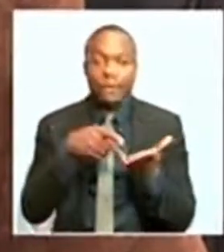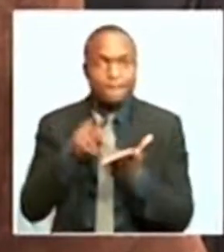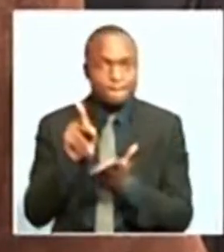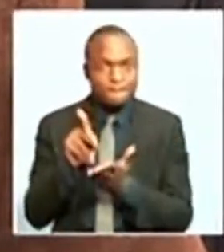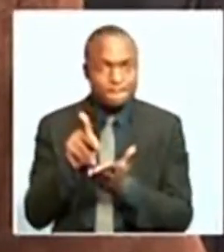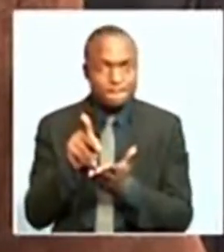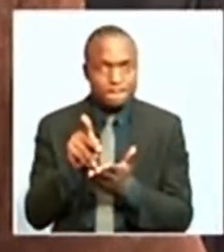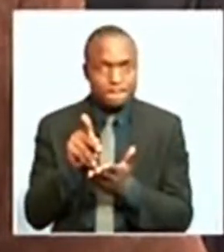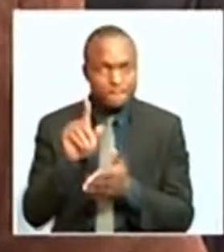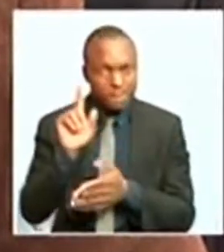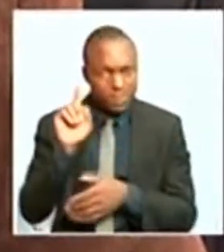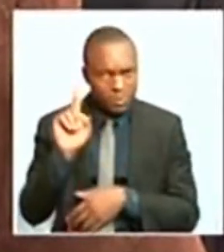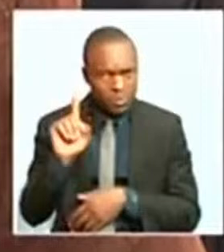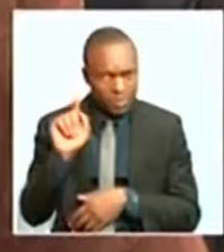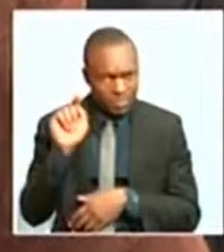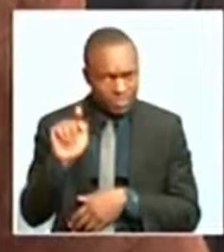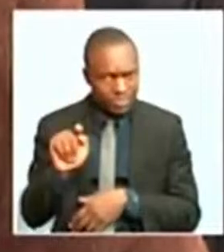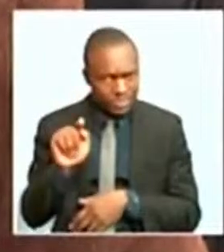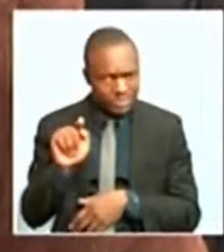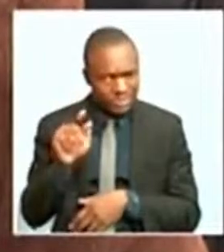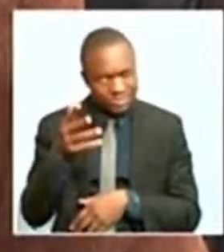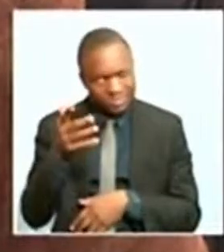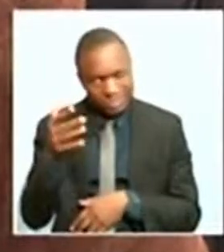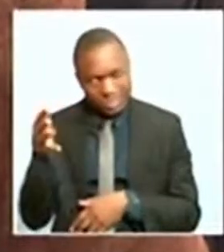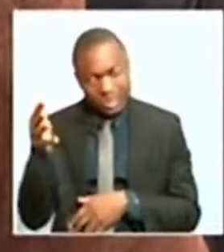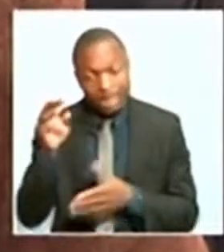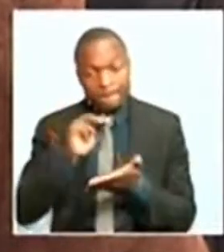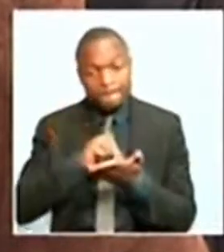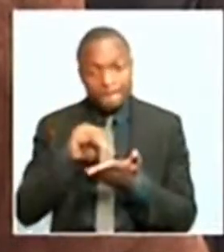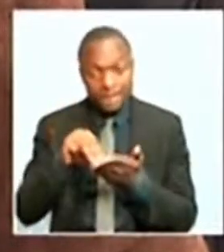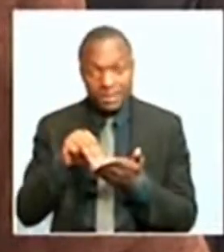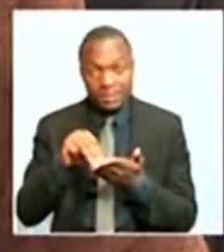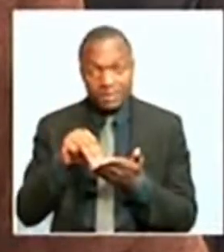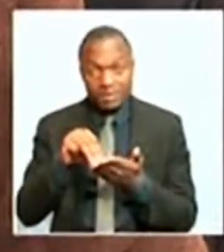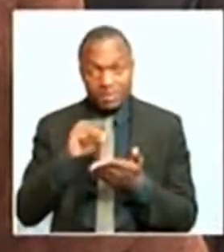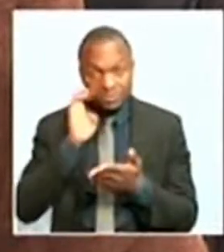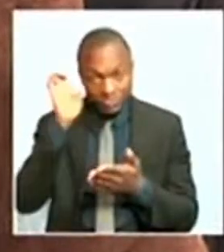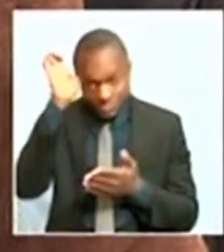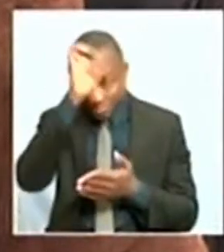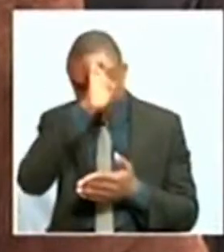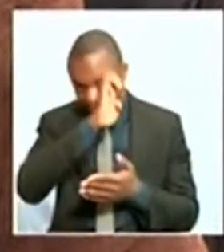to almost about 1.something million euros. So I don't know, what is the hold